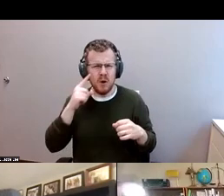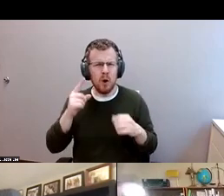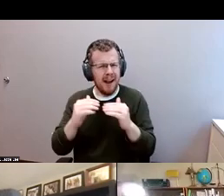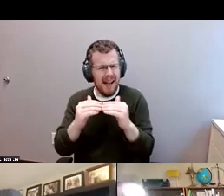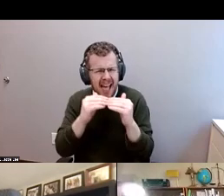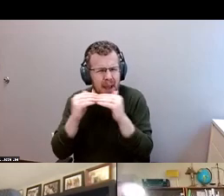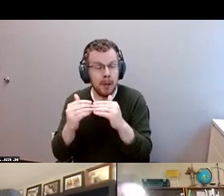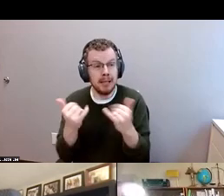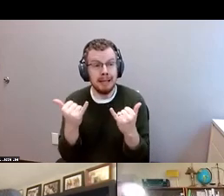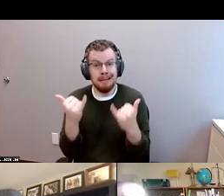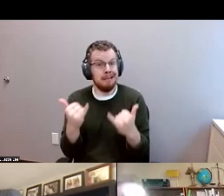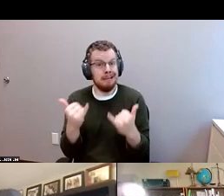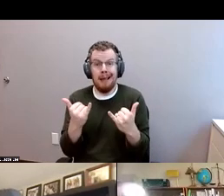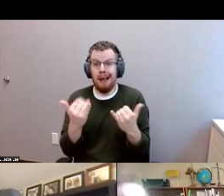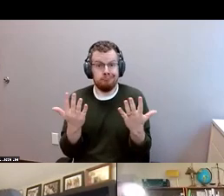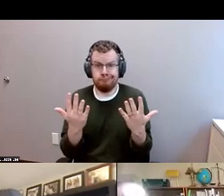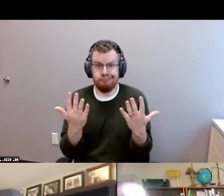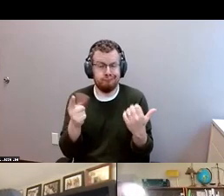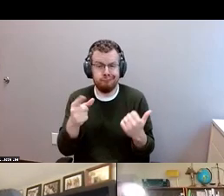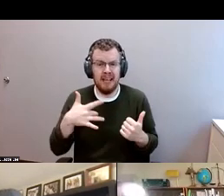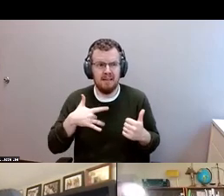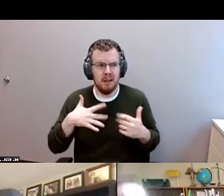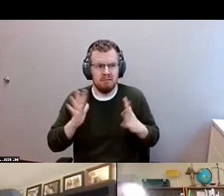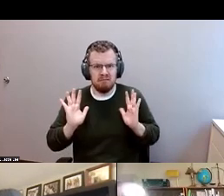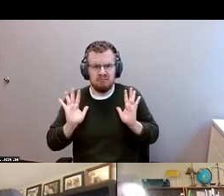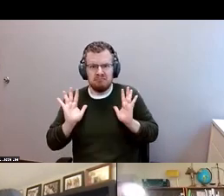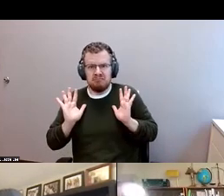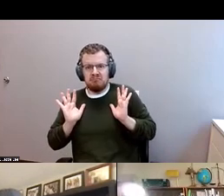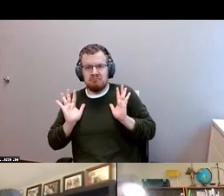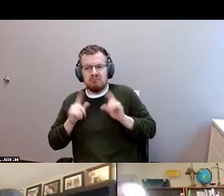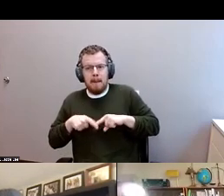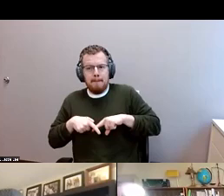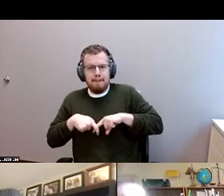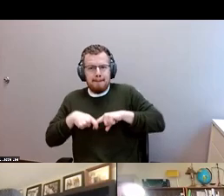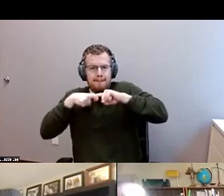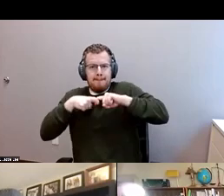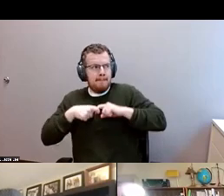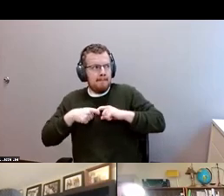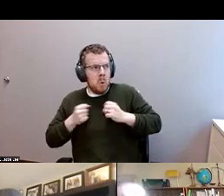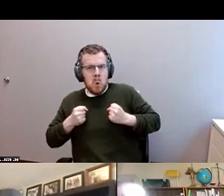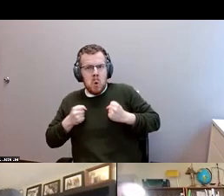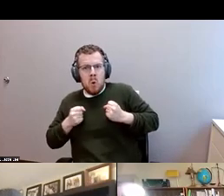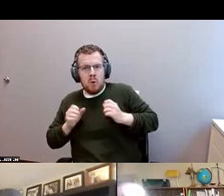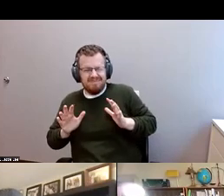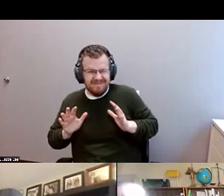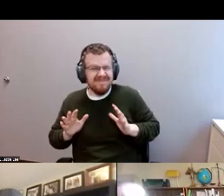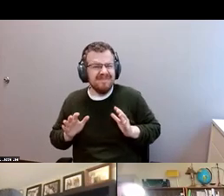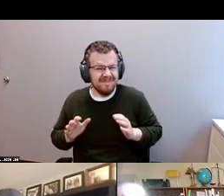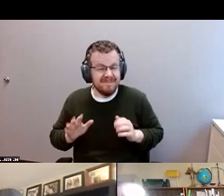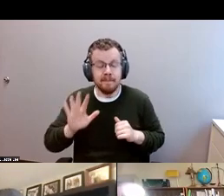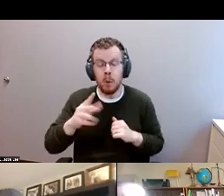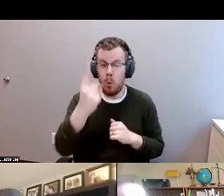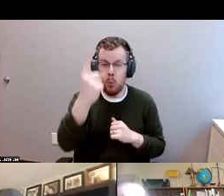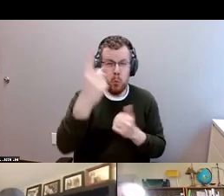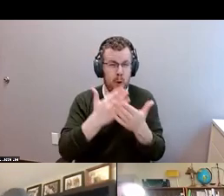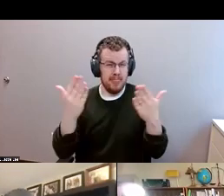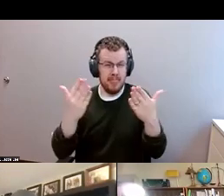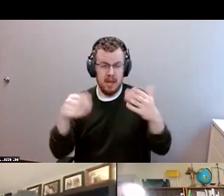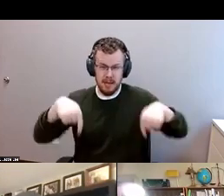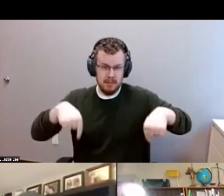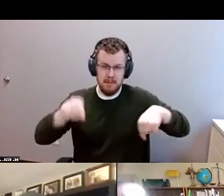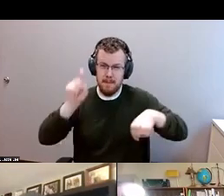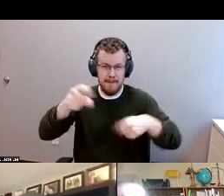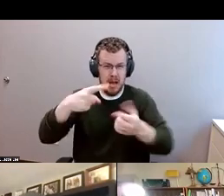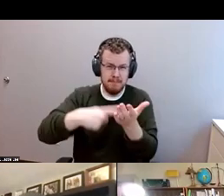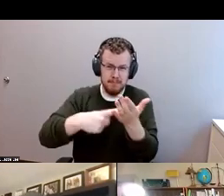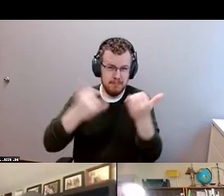state of suspense. I think one of the things that makes this a timely discussion is people got